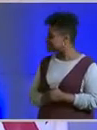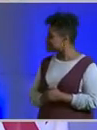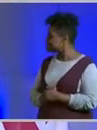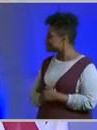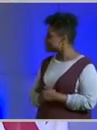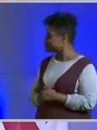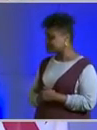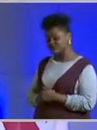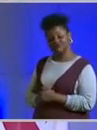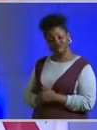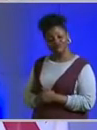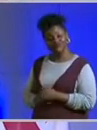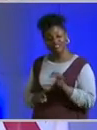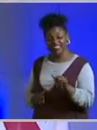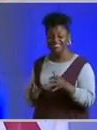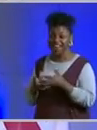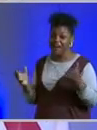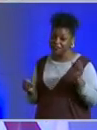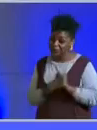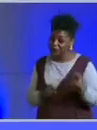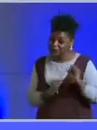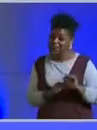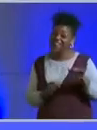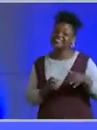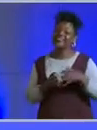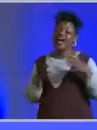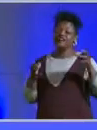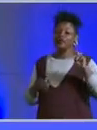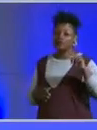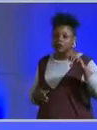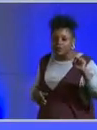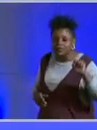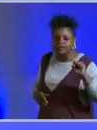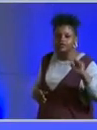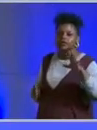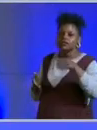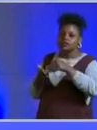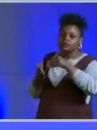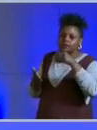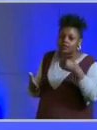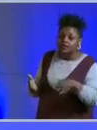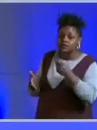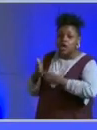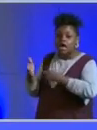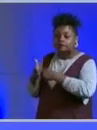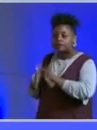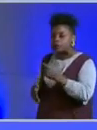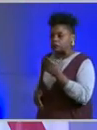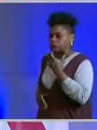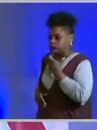So that's a lot of work and a lot of units, and it comes with a price tag. And Director Donaldson, you talked a little bit about the almost $500